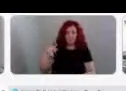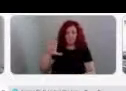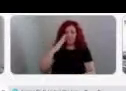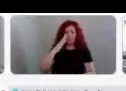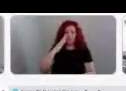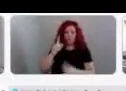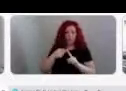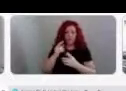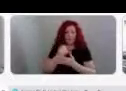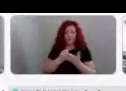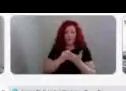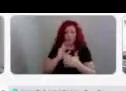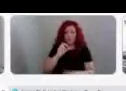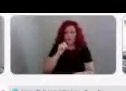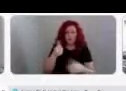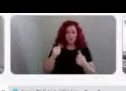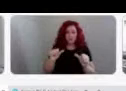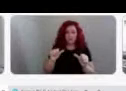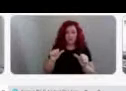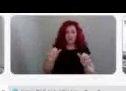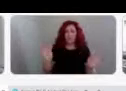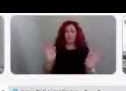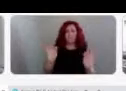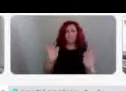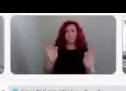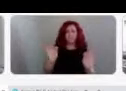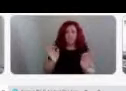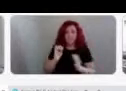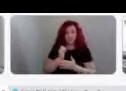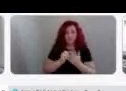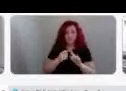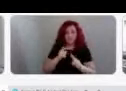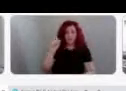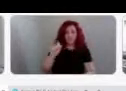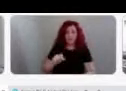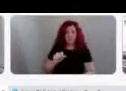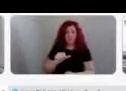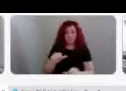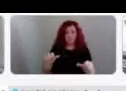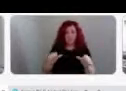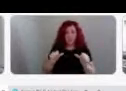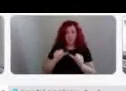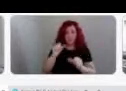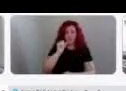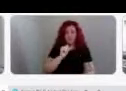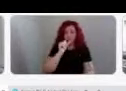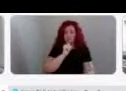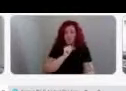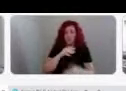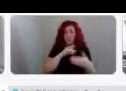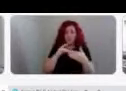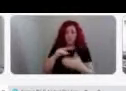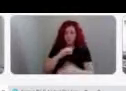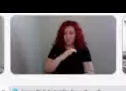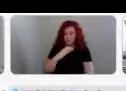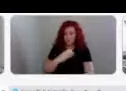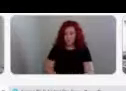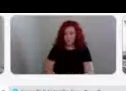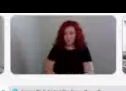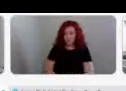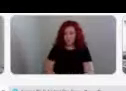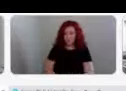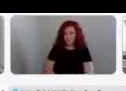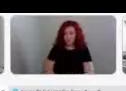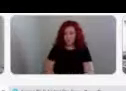otherwise they would not have tried to pass it off as drawn by the southern area arizona leadership council no one has said